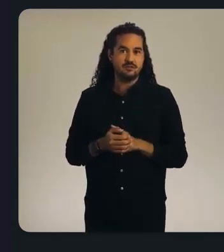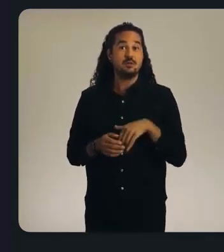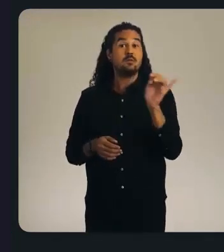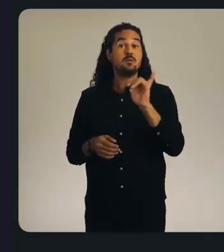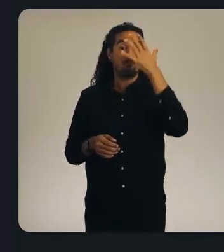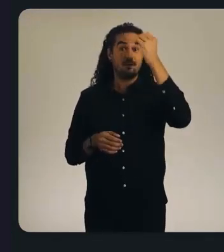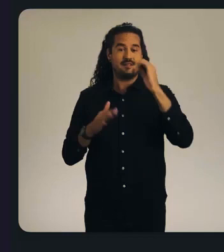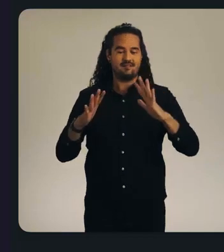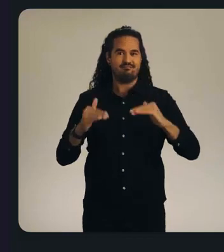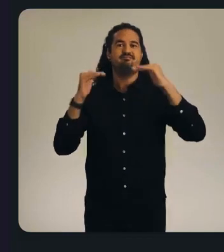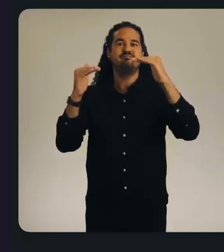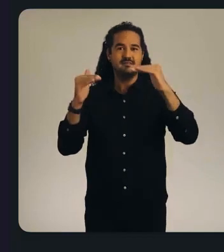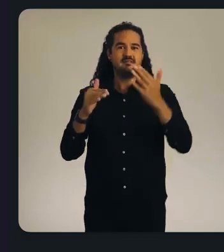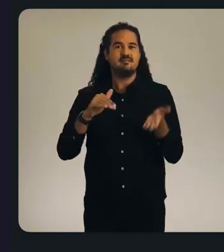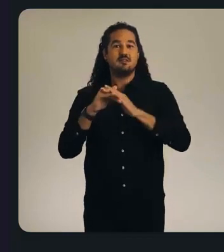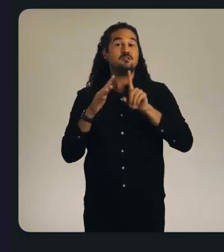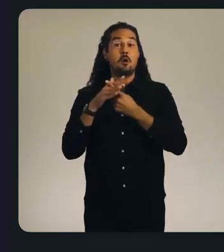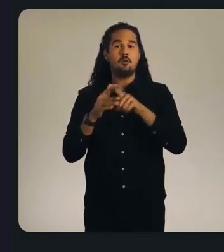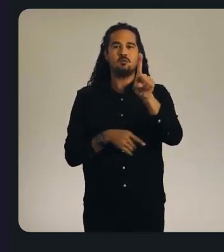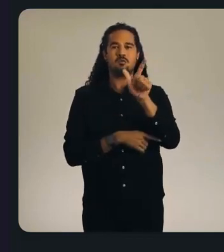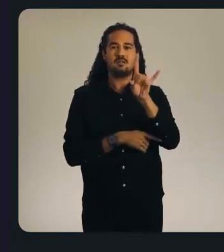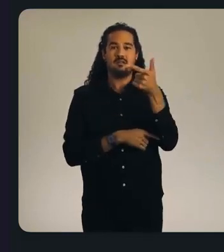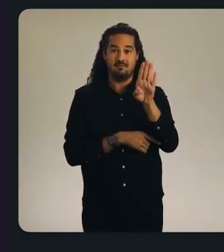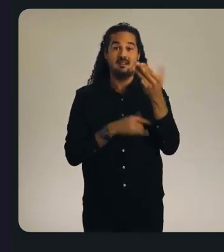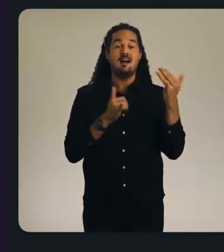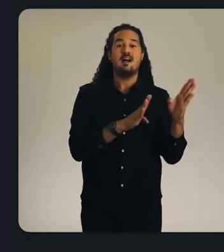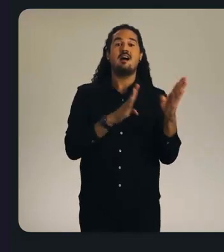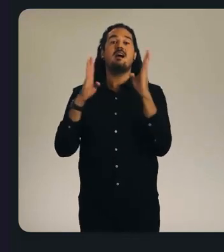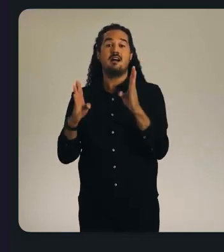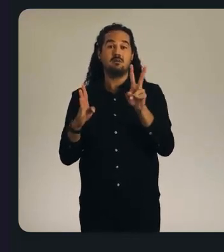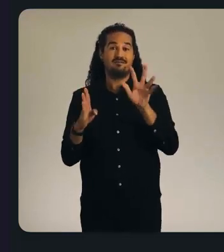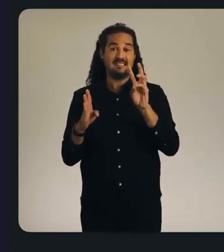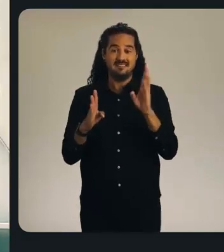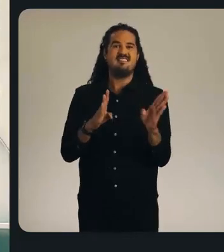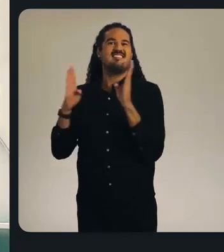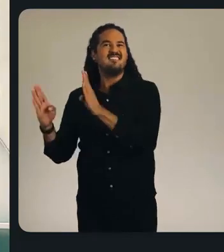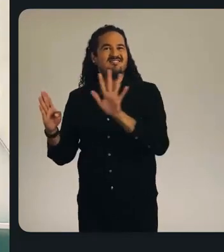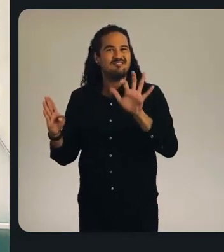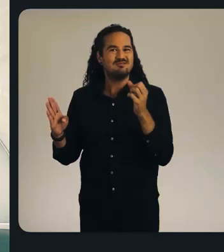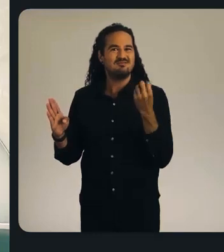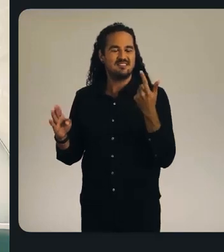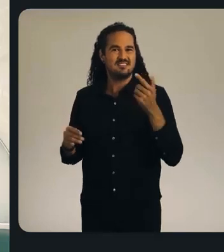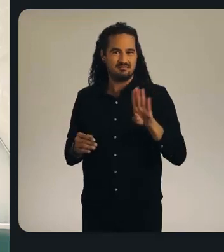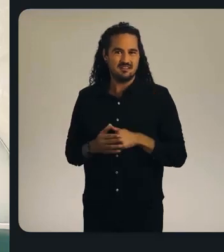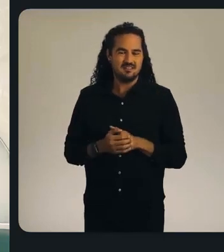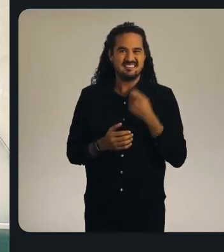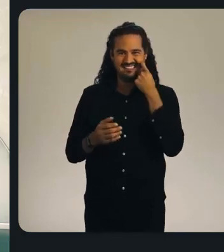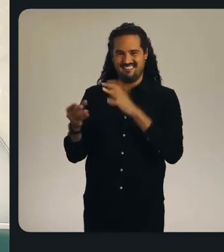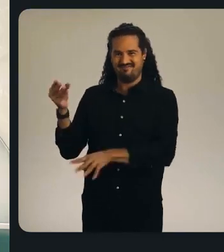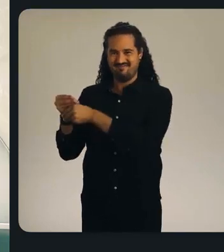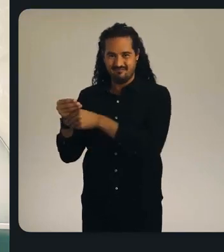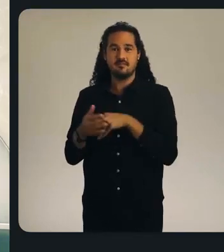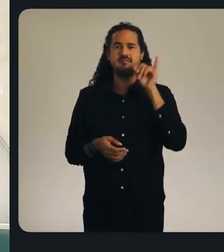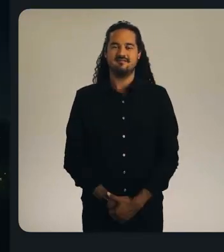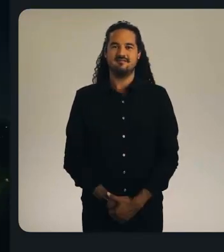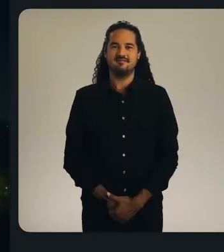to 128 gigabytes for double the storage and adding a new 512 gigabyte option. iPhone 13 is impressively powerful.